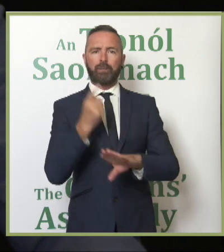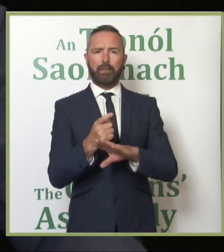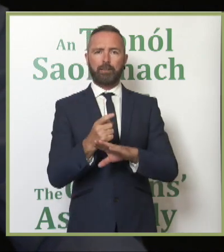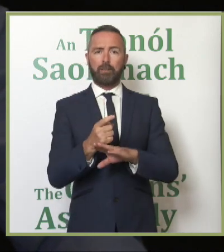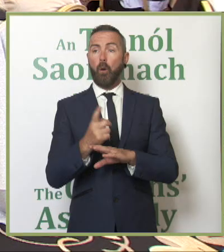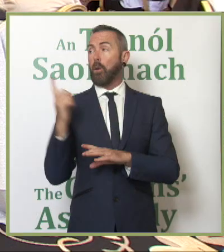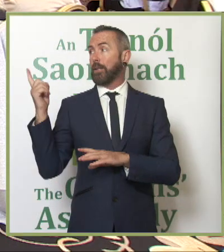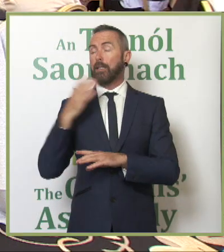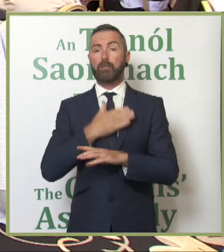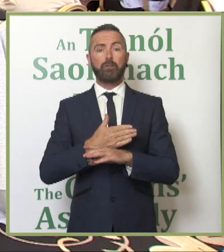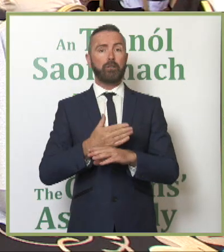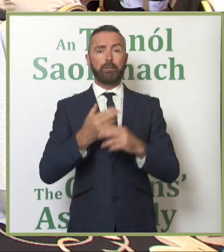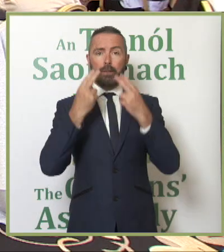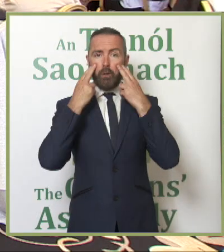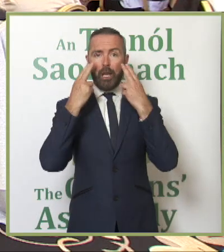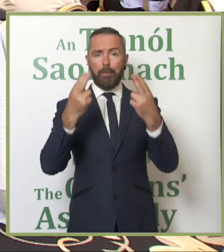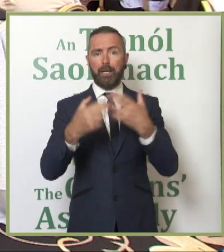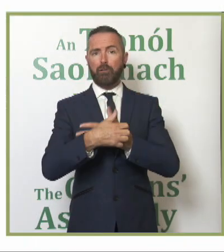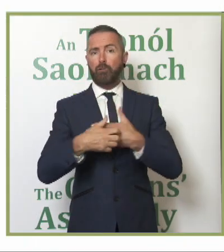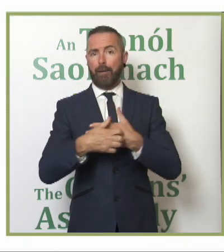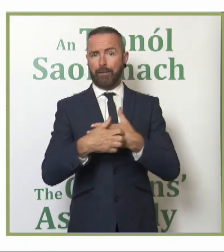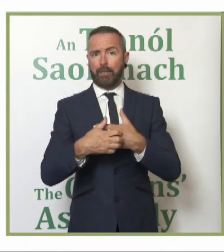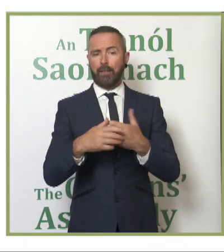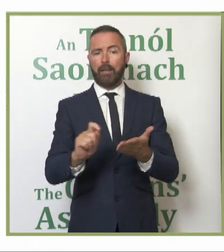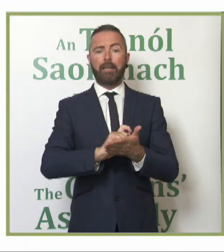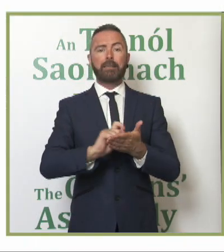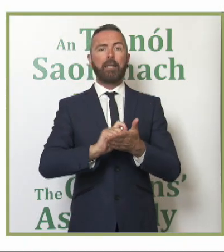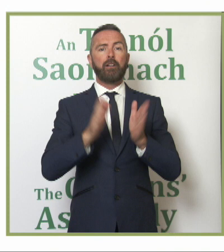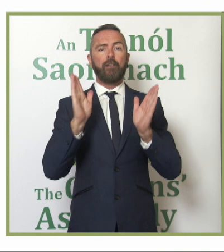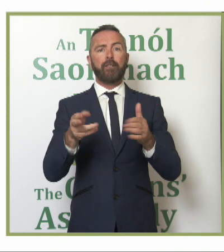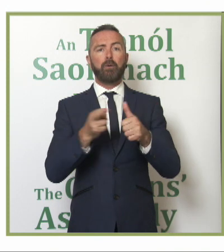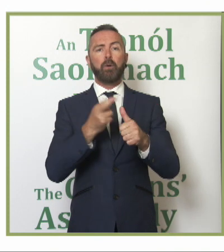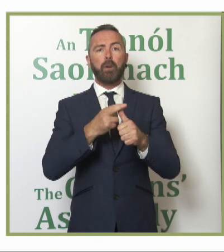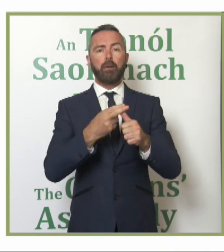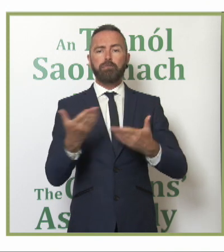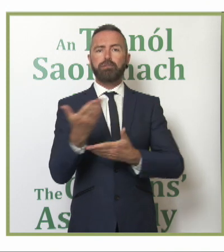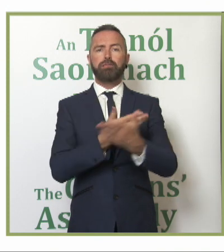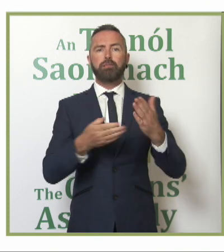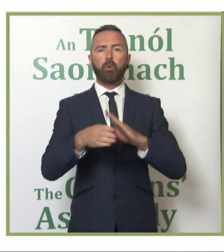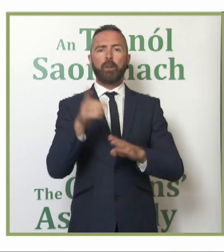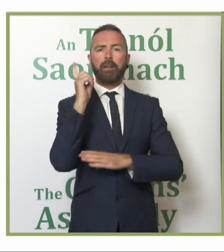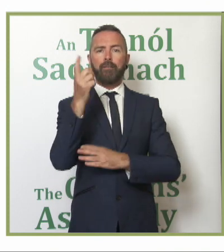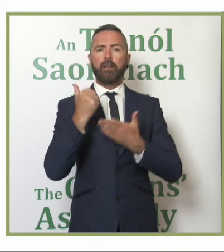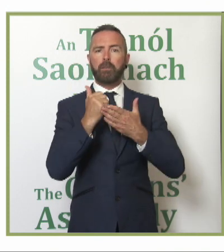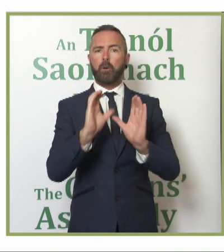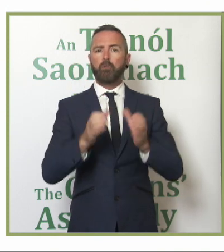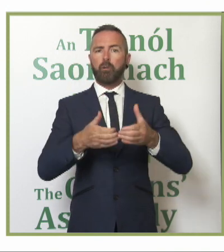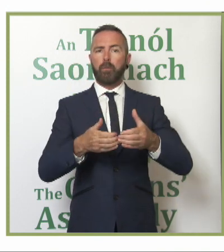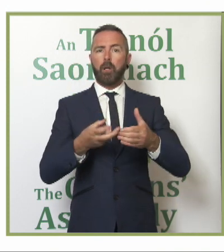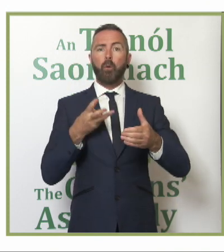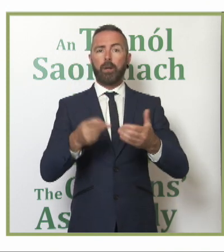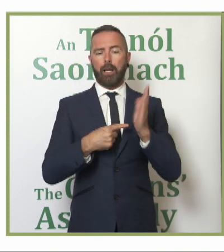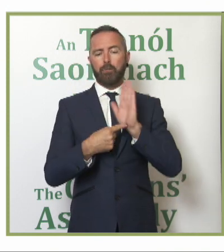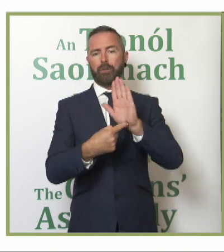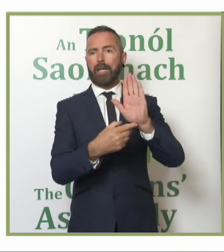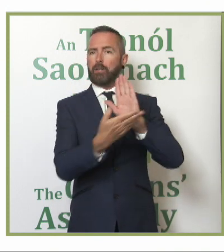preliminary draft. The Secretariat prepared it in consultation with the Advisory Support Group, and we're presenting it today